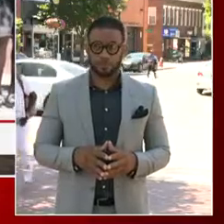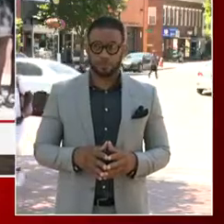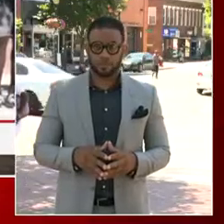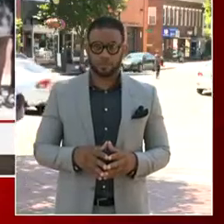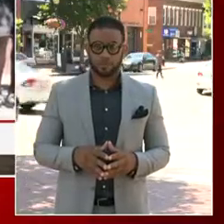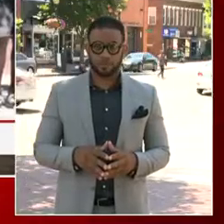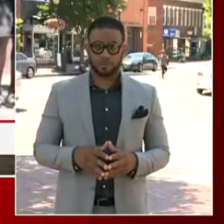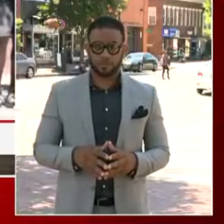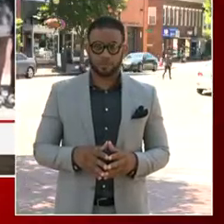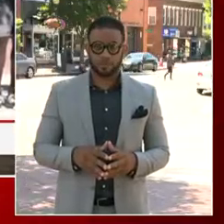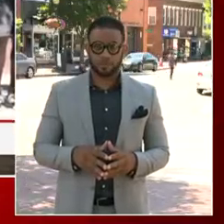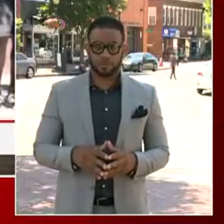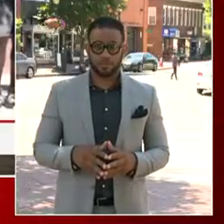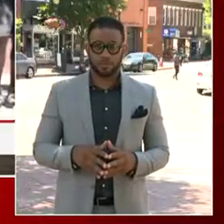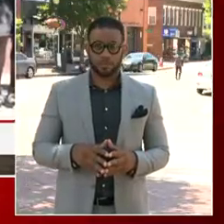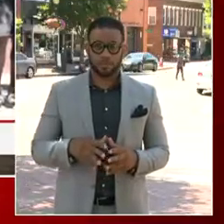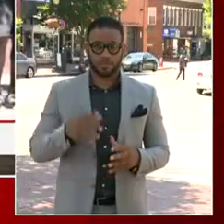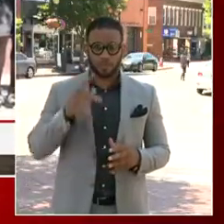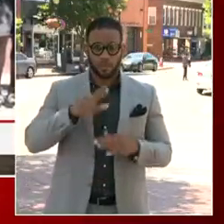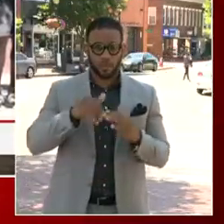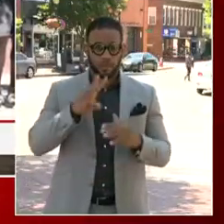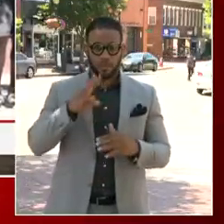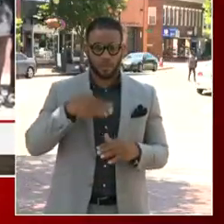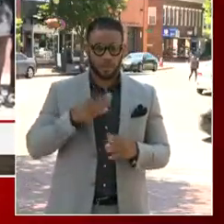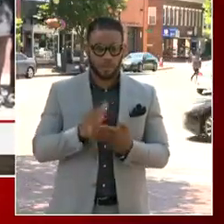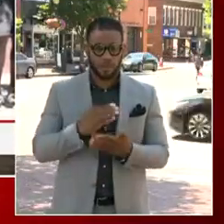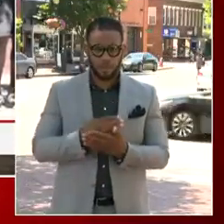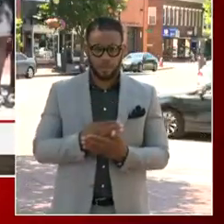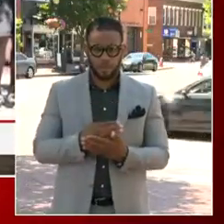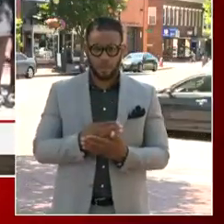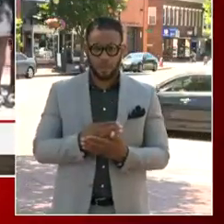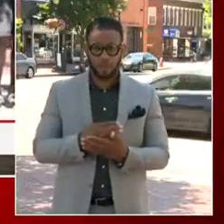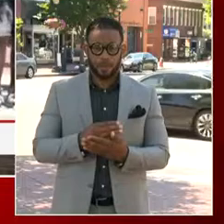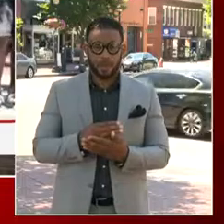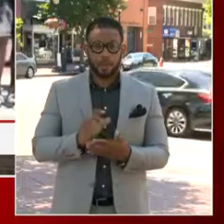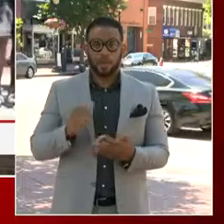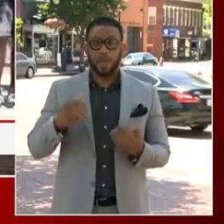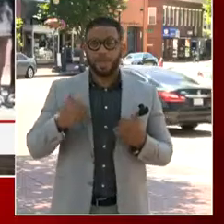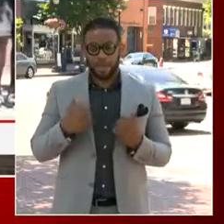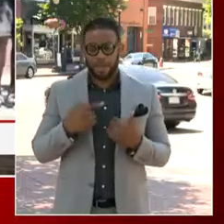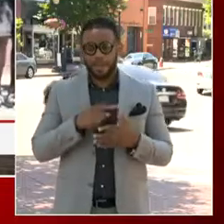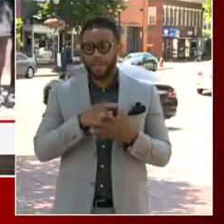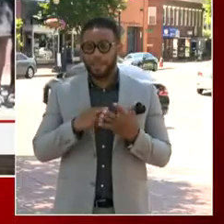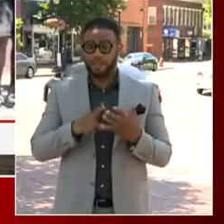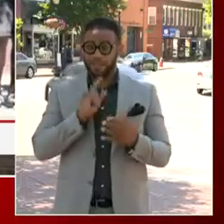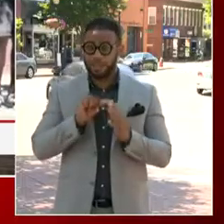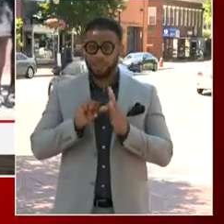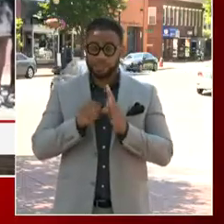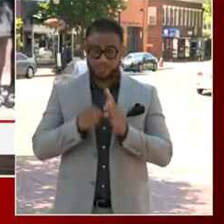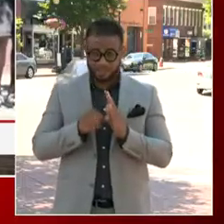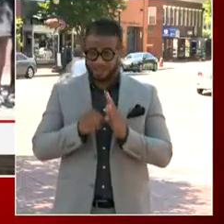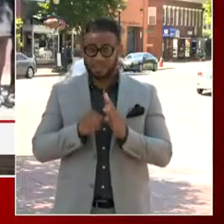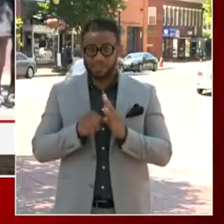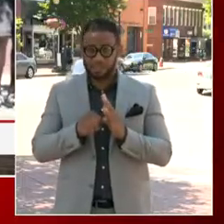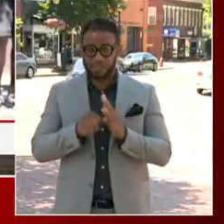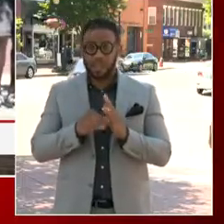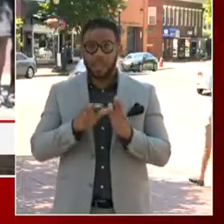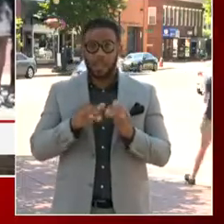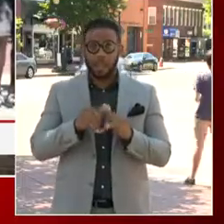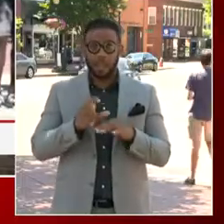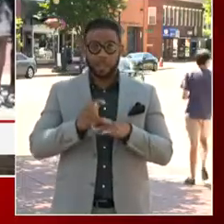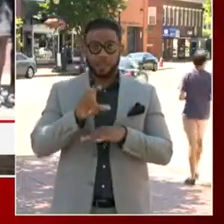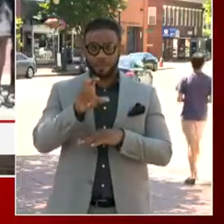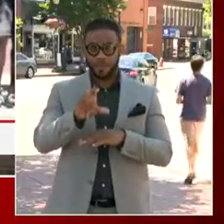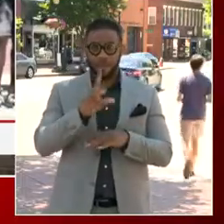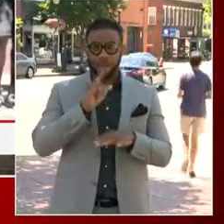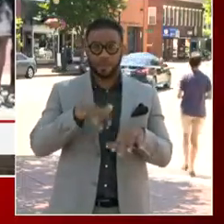the case for all 6 of my budgets, we have really been systematic in how those